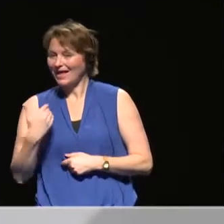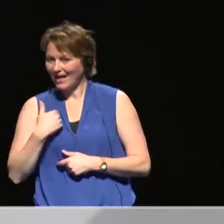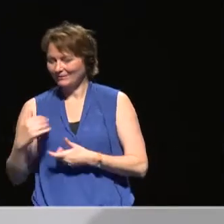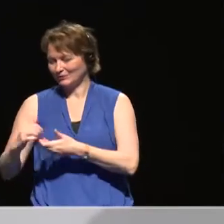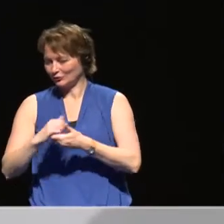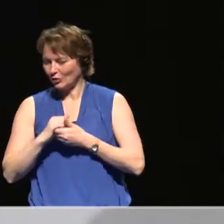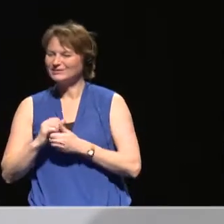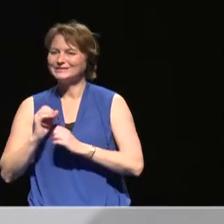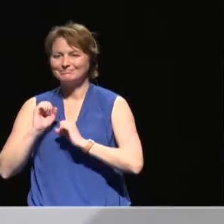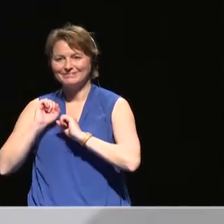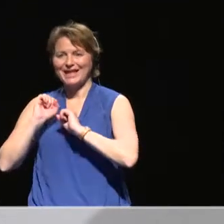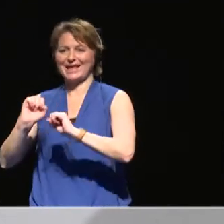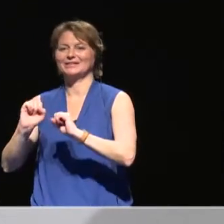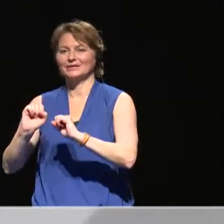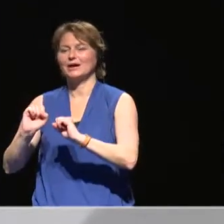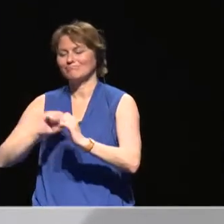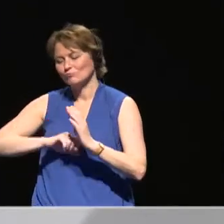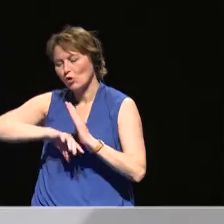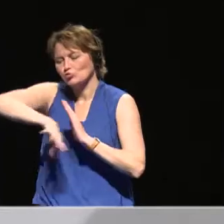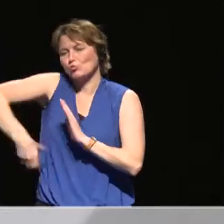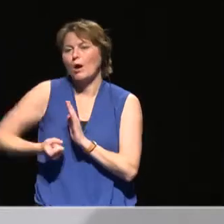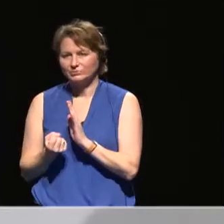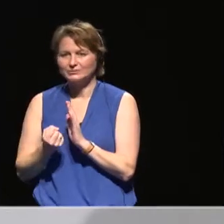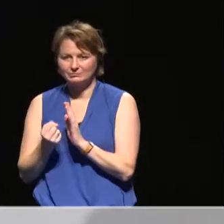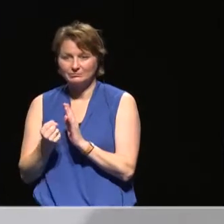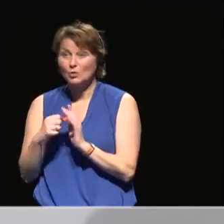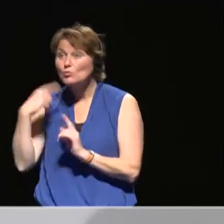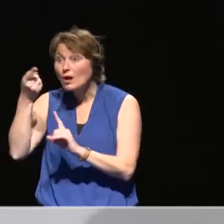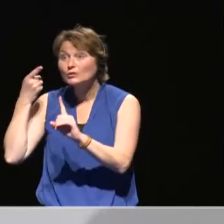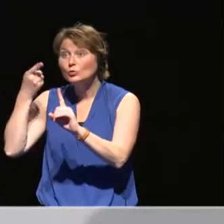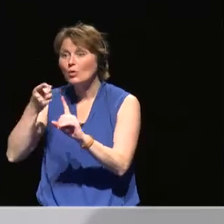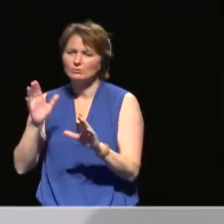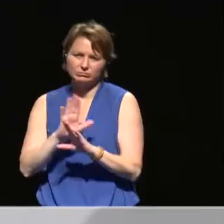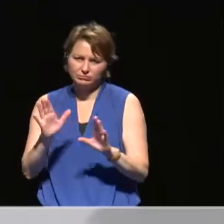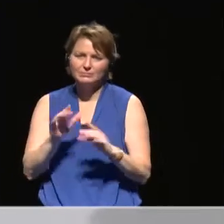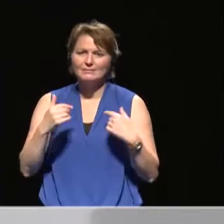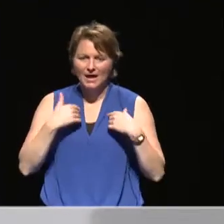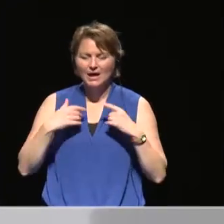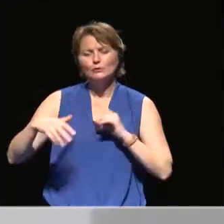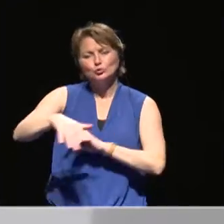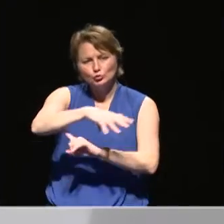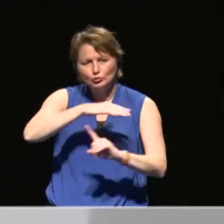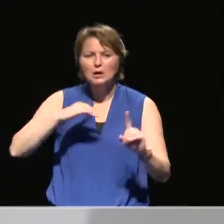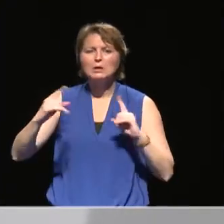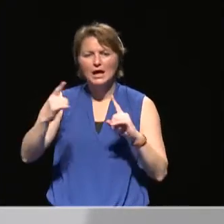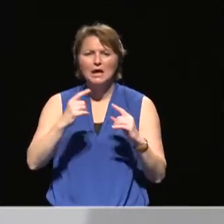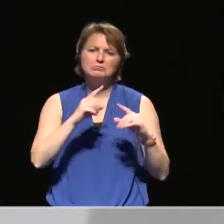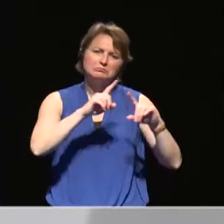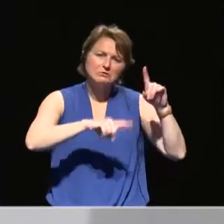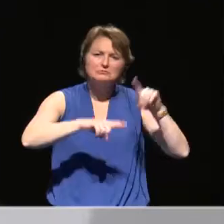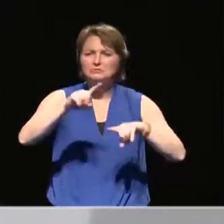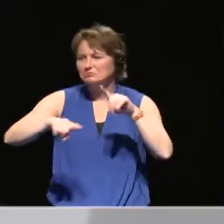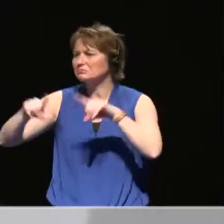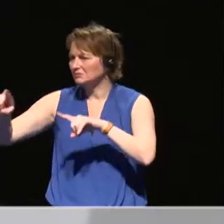only take anti-corruption as our only cause, because we operate in a society where only a handful of advocacy NGOs operate,